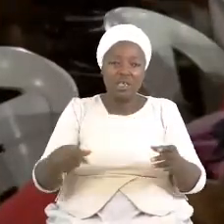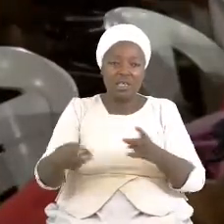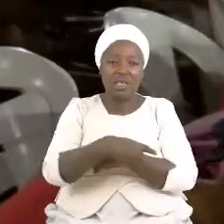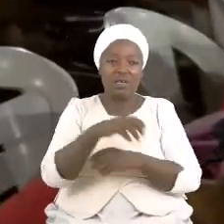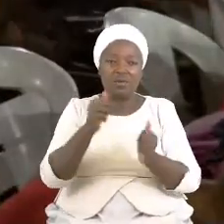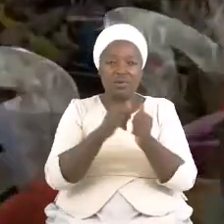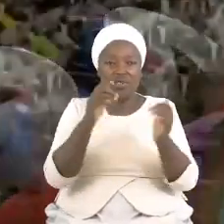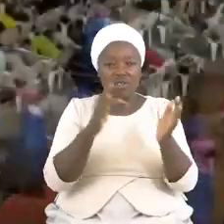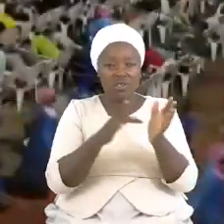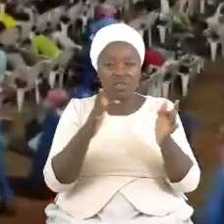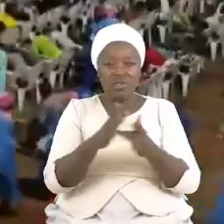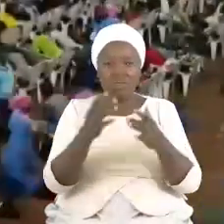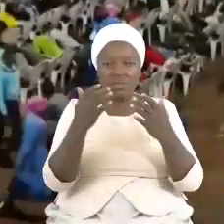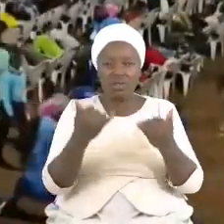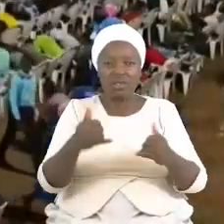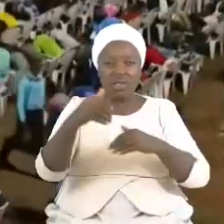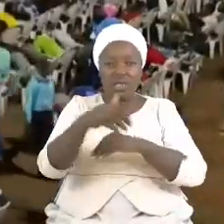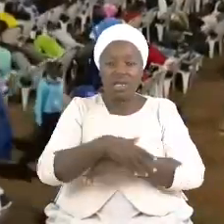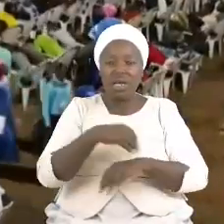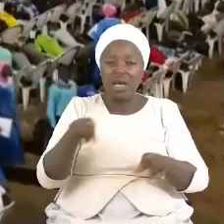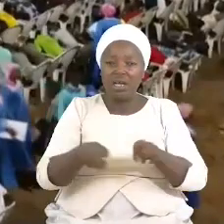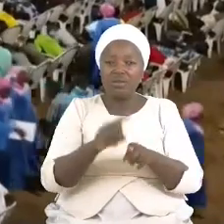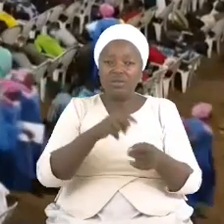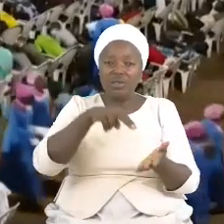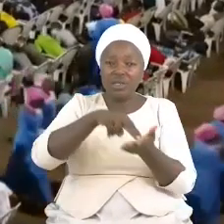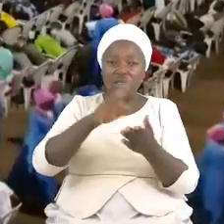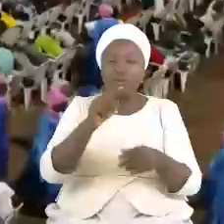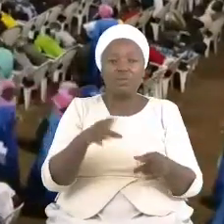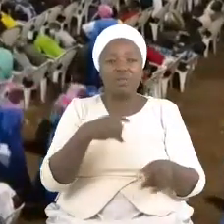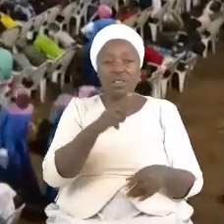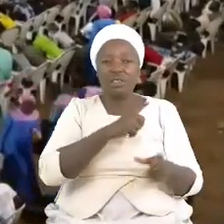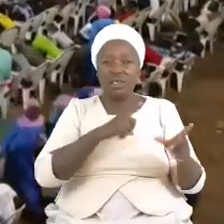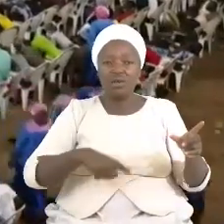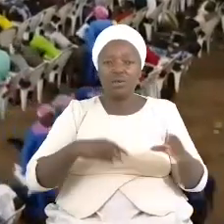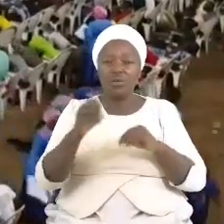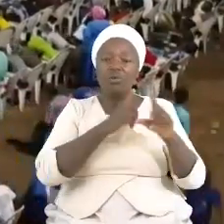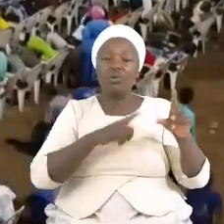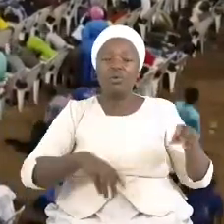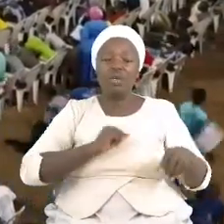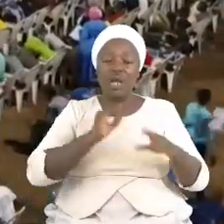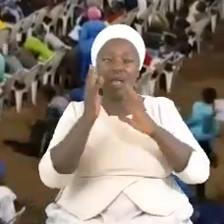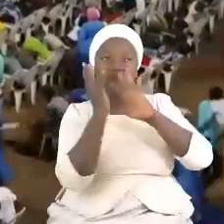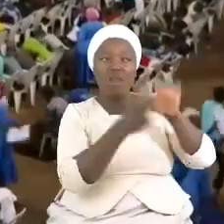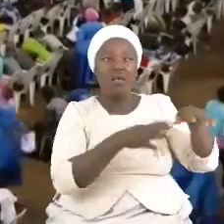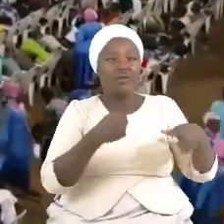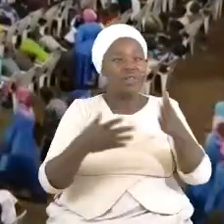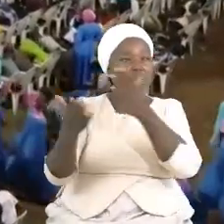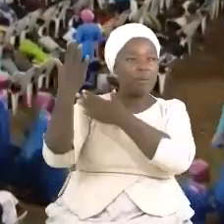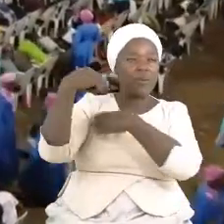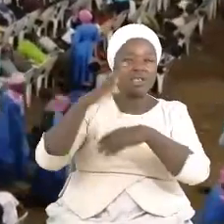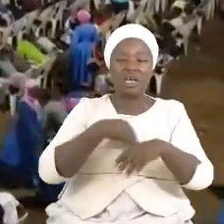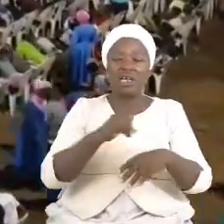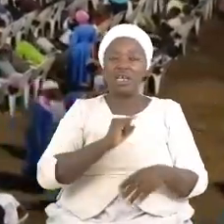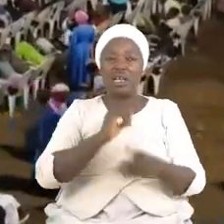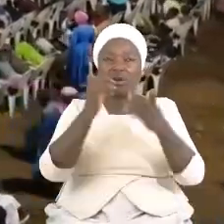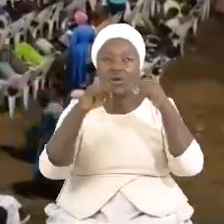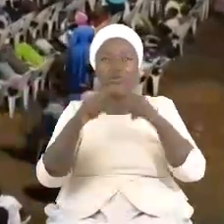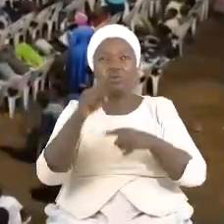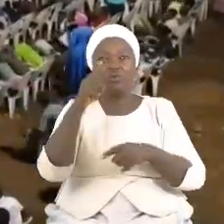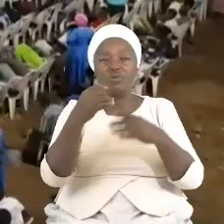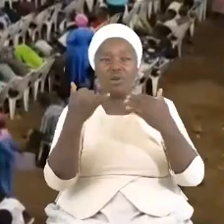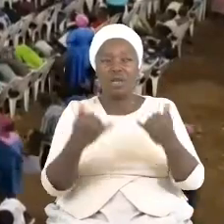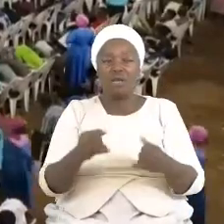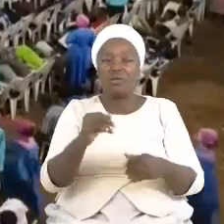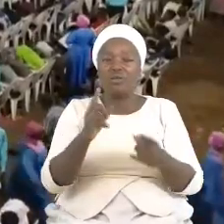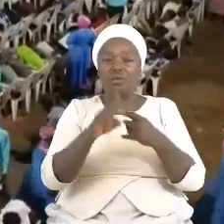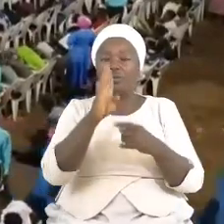you are standing up, tell the Lord, oh Lord, I leave the past. And I come to you now to be my Savior, to